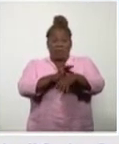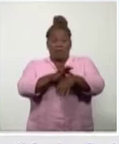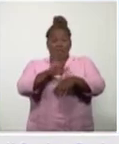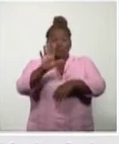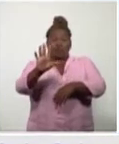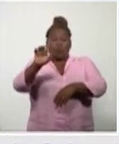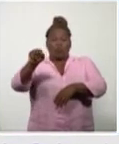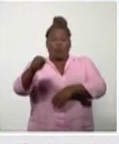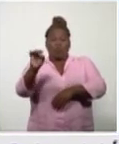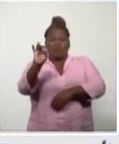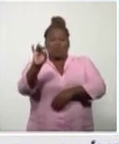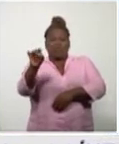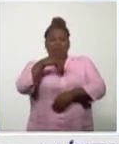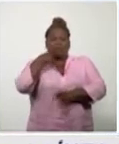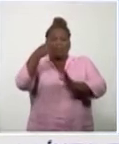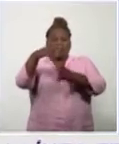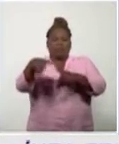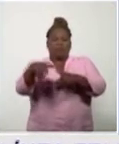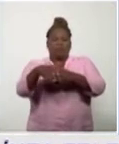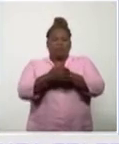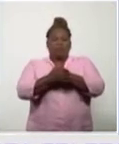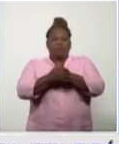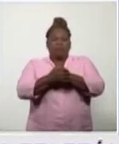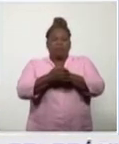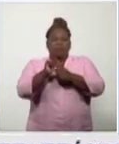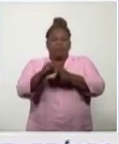5.77%. This is the situation in our